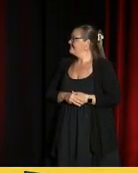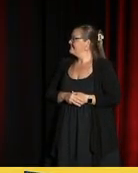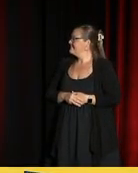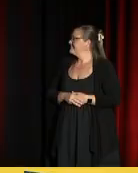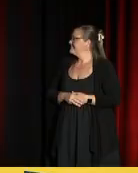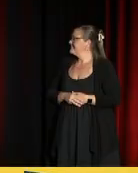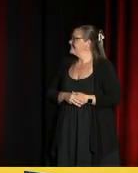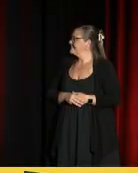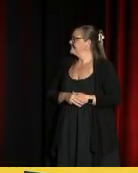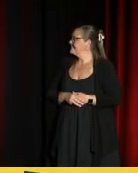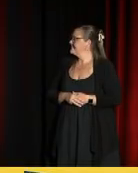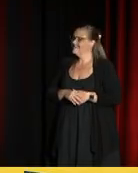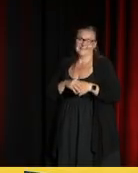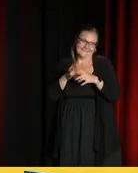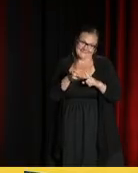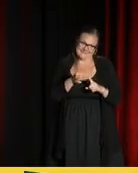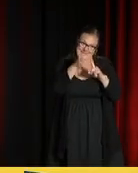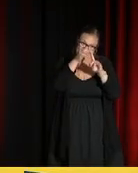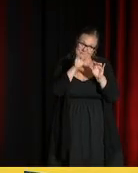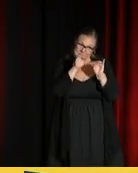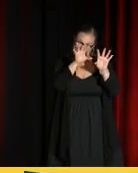Special and magical.